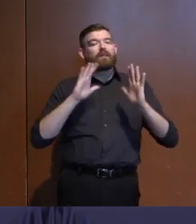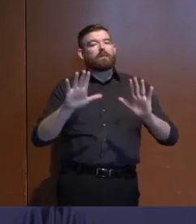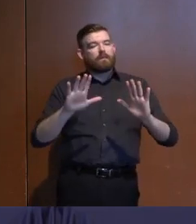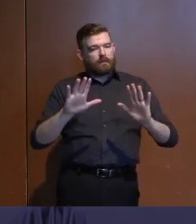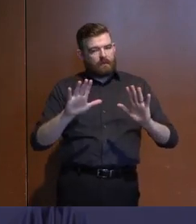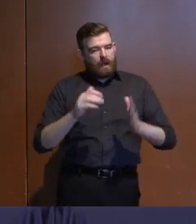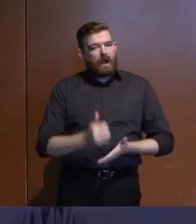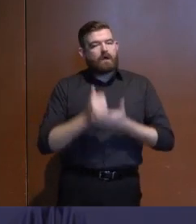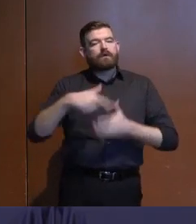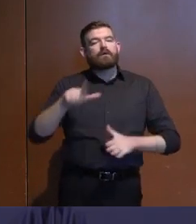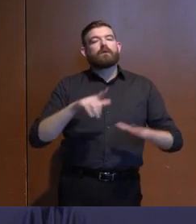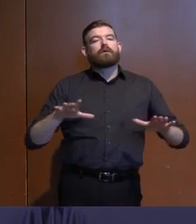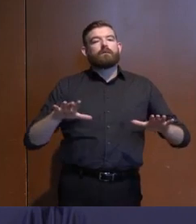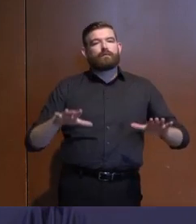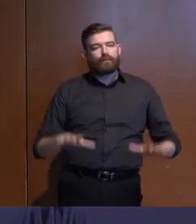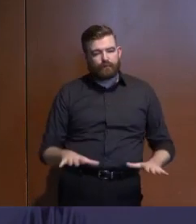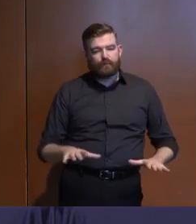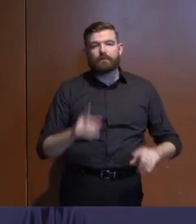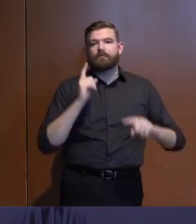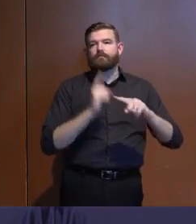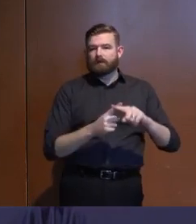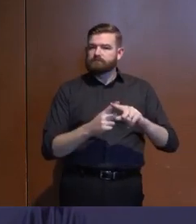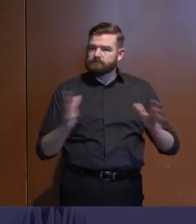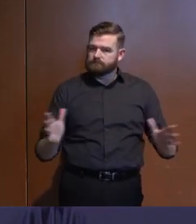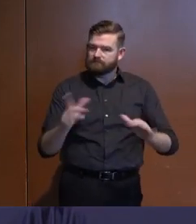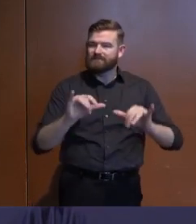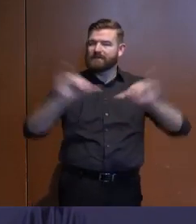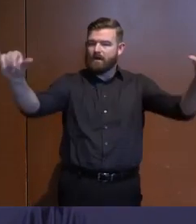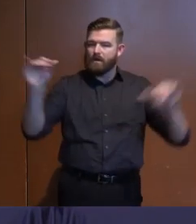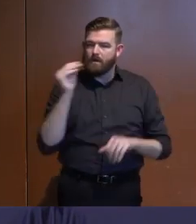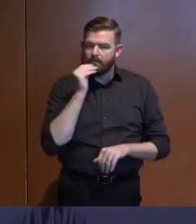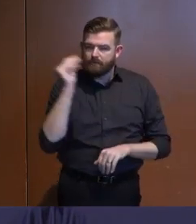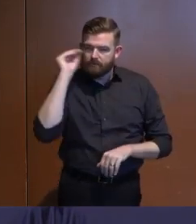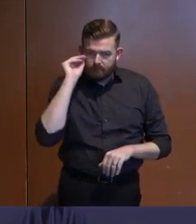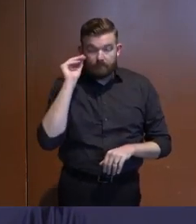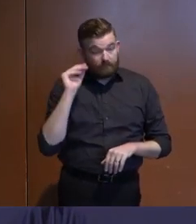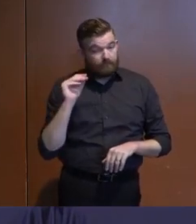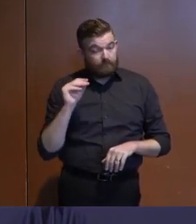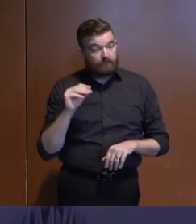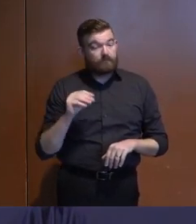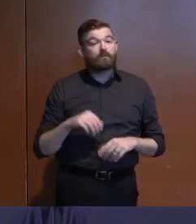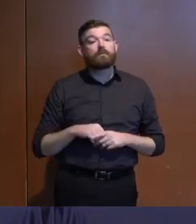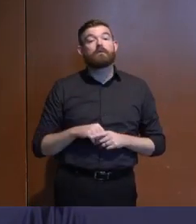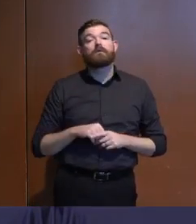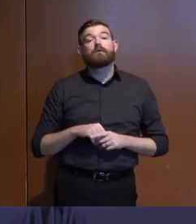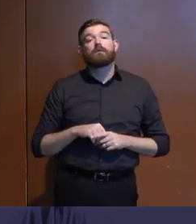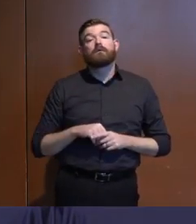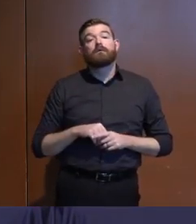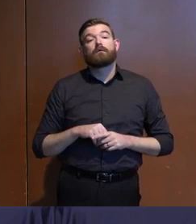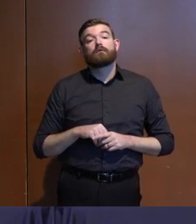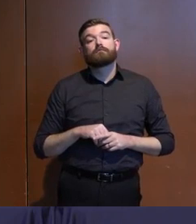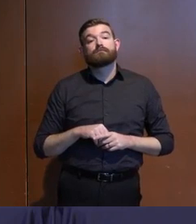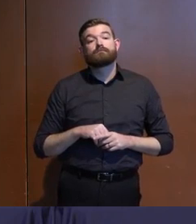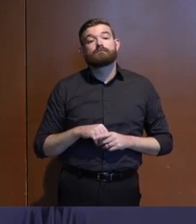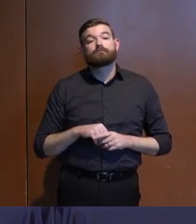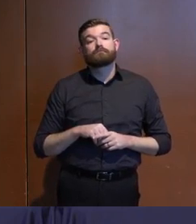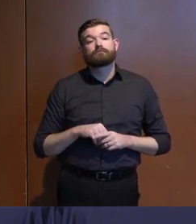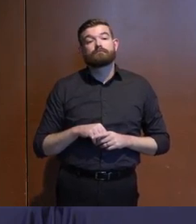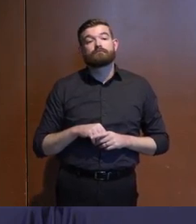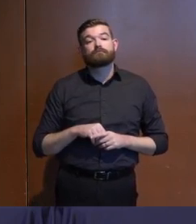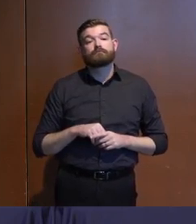home. This is a very important note because otherwise you may come to us first, and while I hope we can be a source